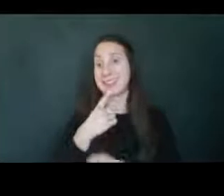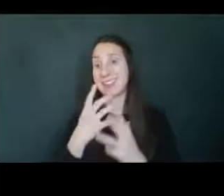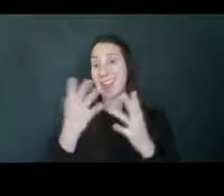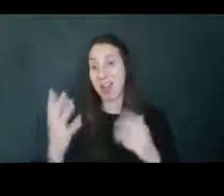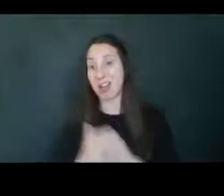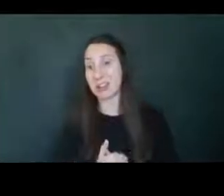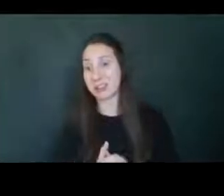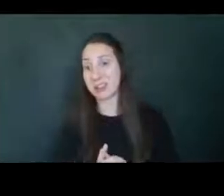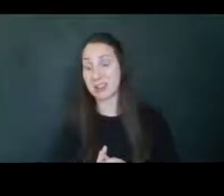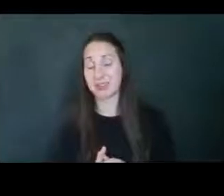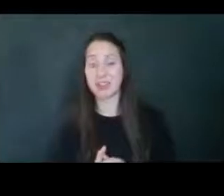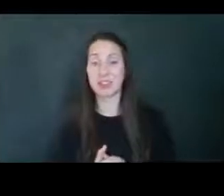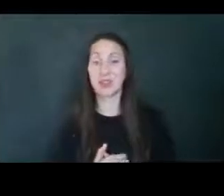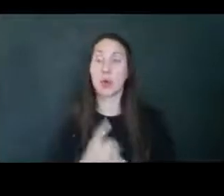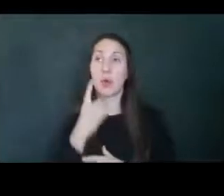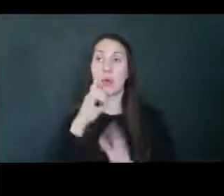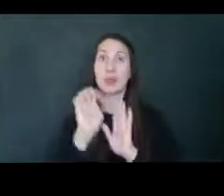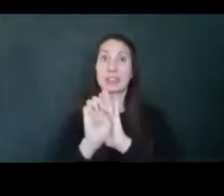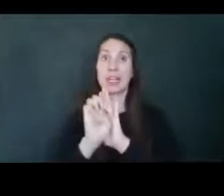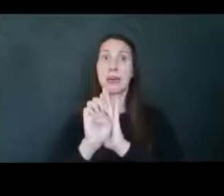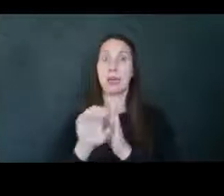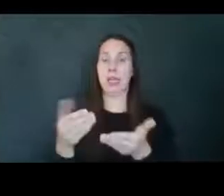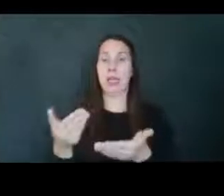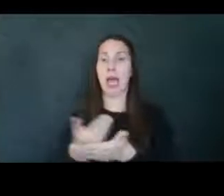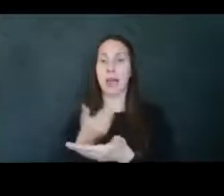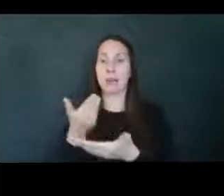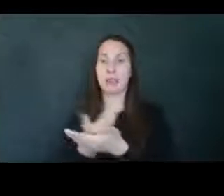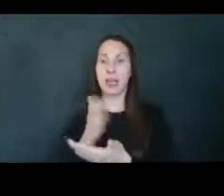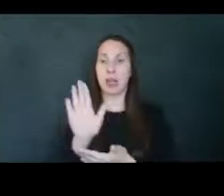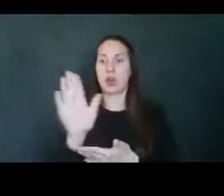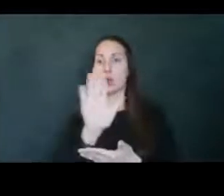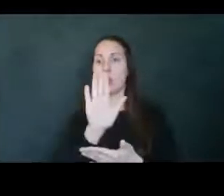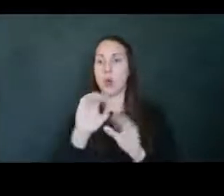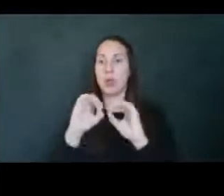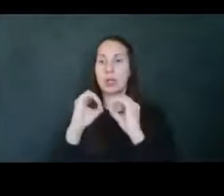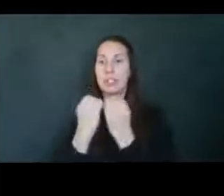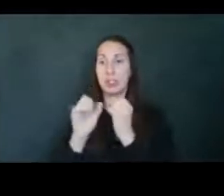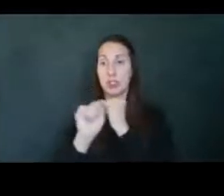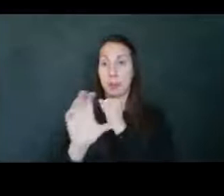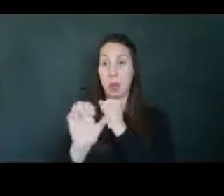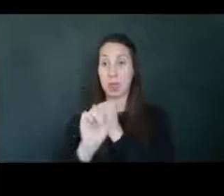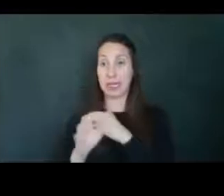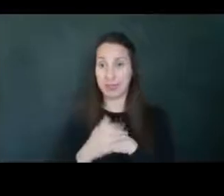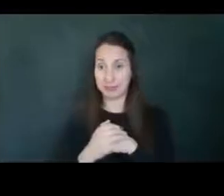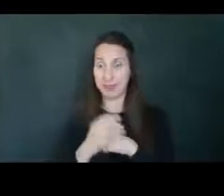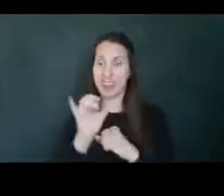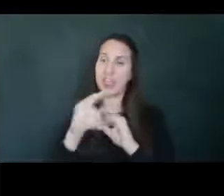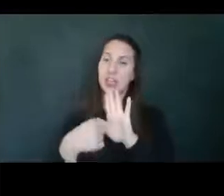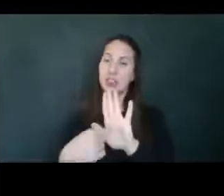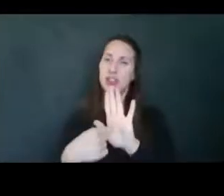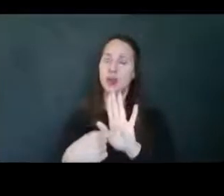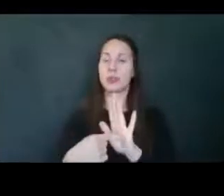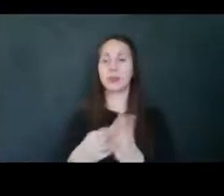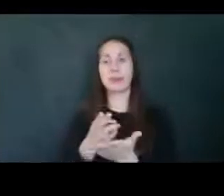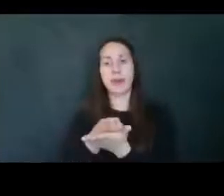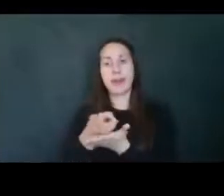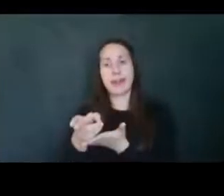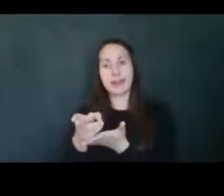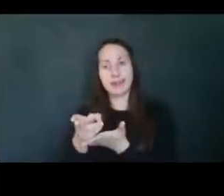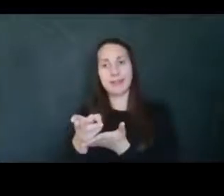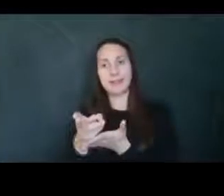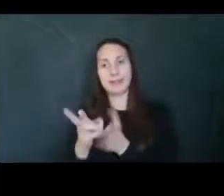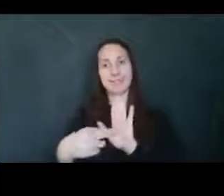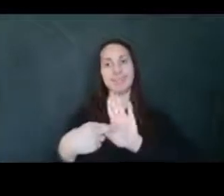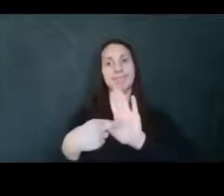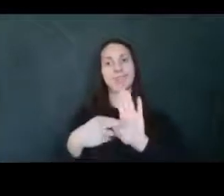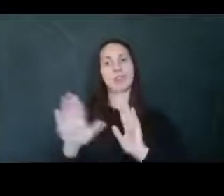looks like updating your organization's marketing. This showcases an authentic representation of your community. The key